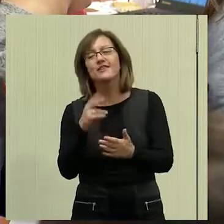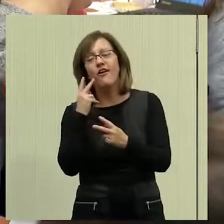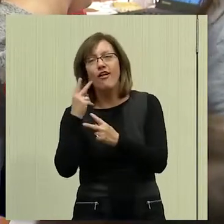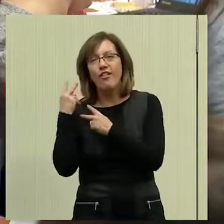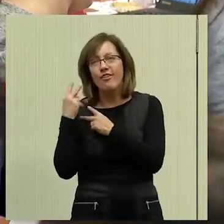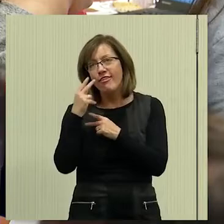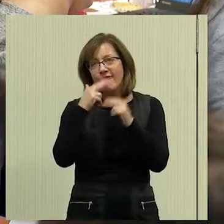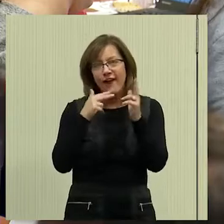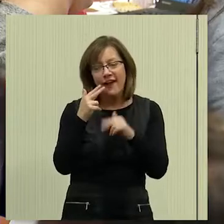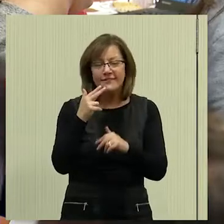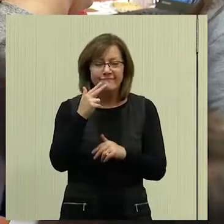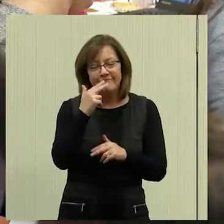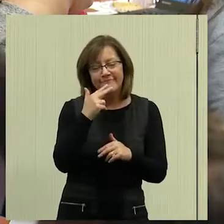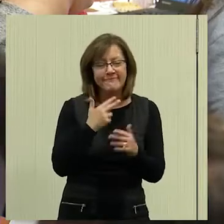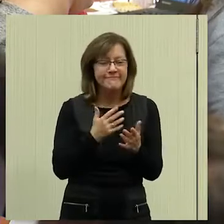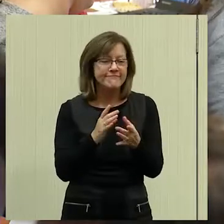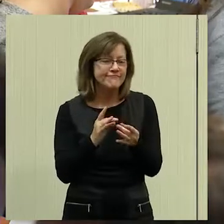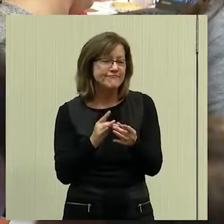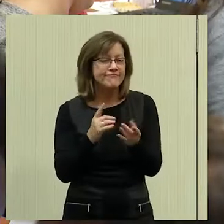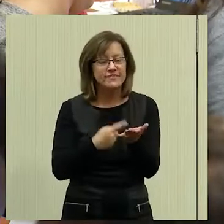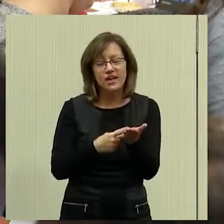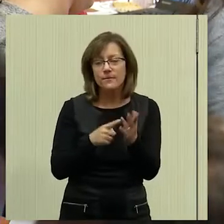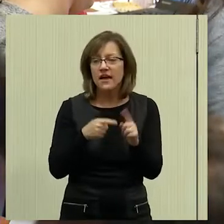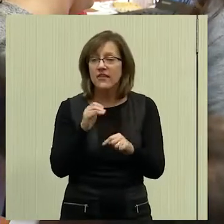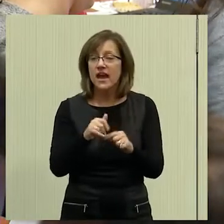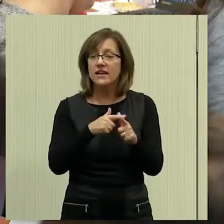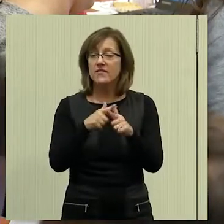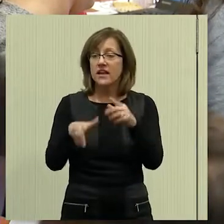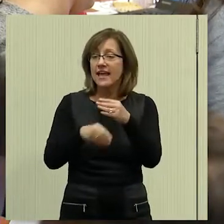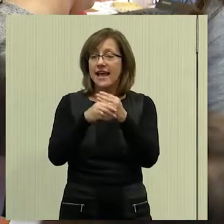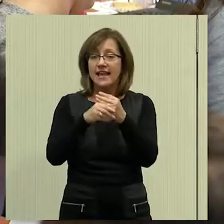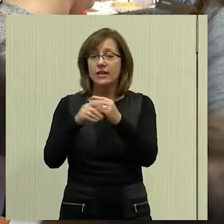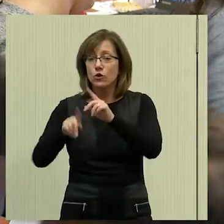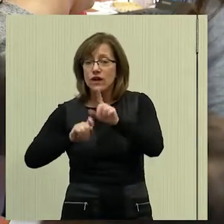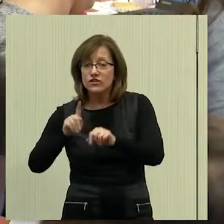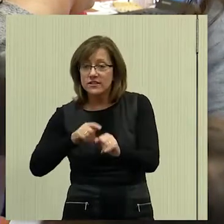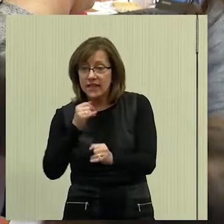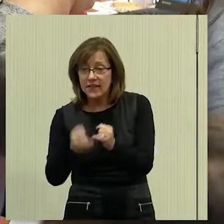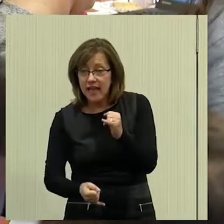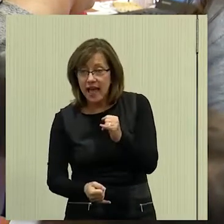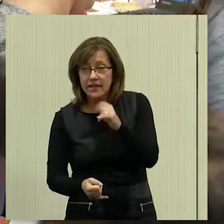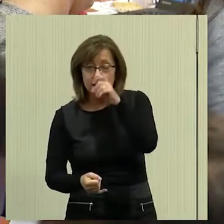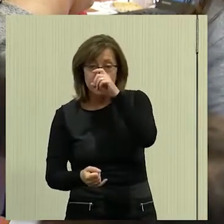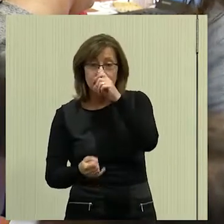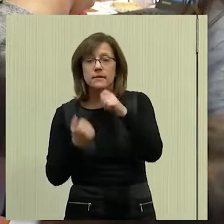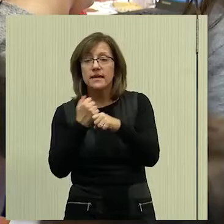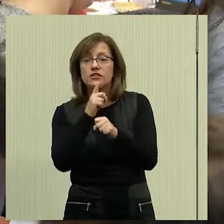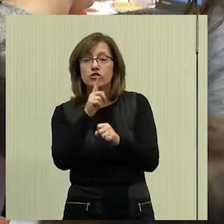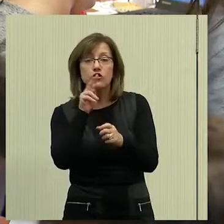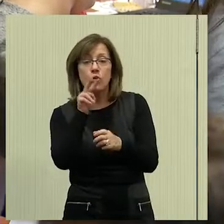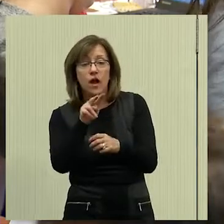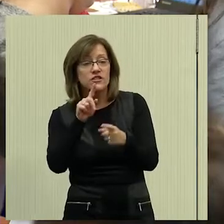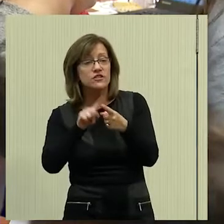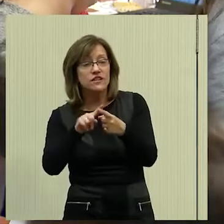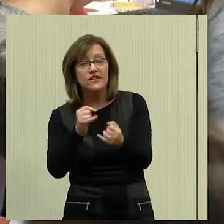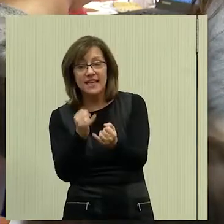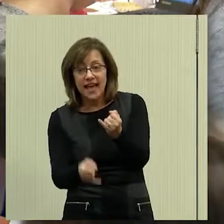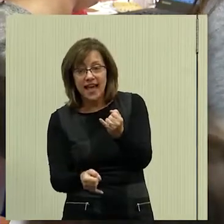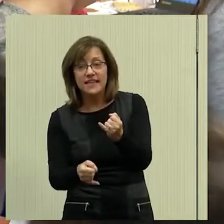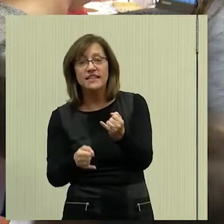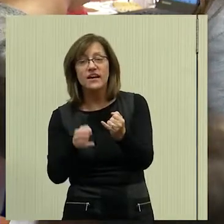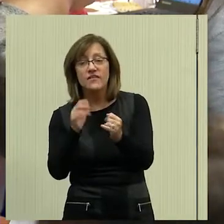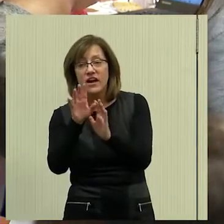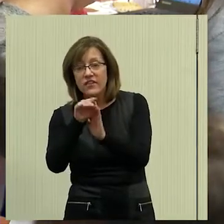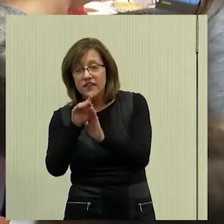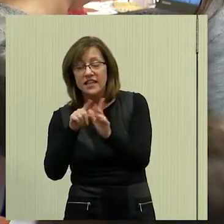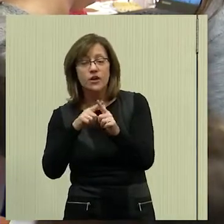also, like she's put like questions on like at the end, you know, to make sure you've actually watched to the end of the video or like actually read to the bottom of the newsletter.